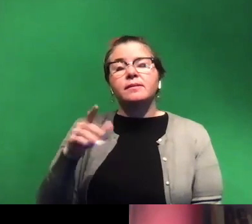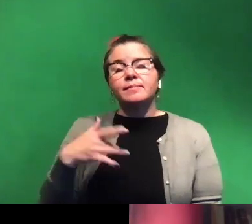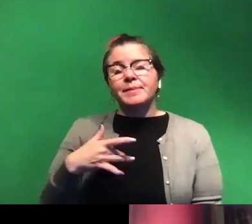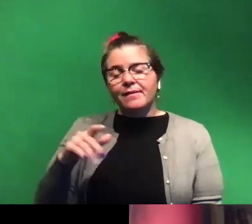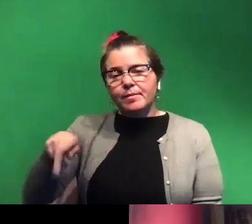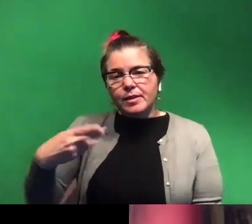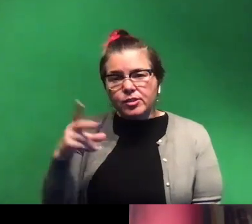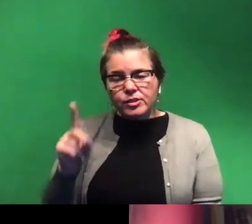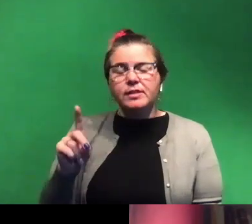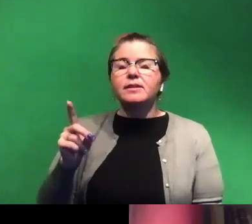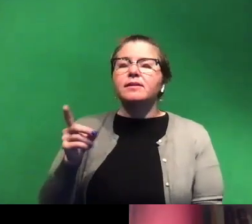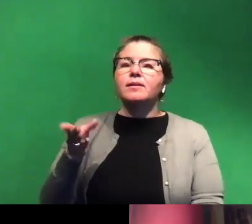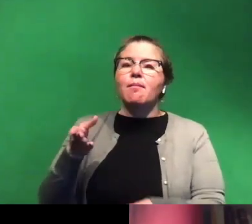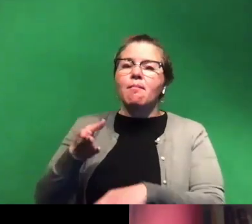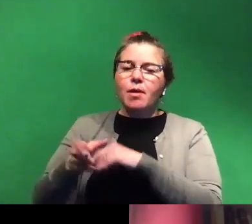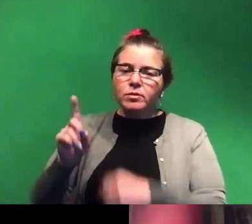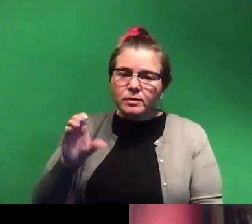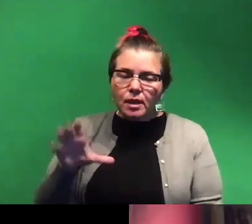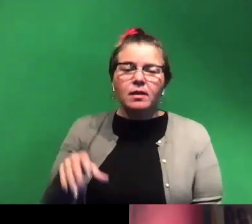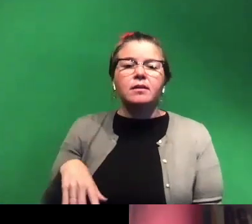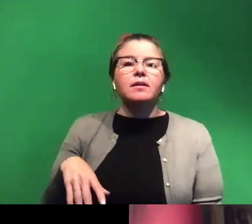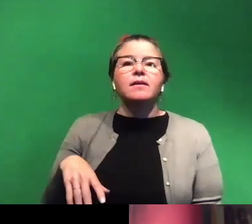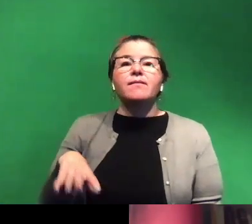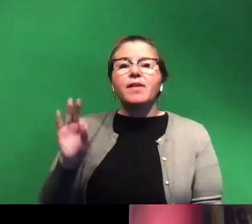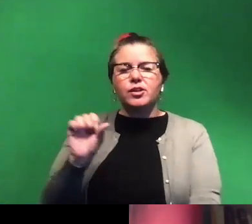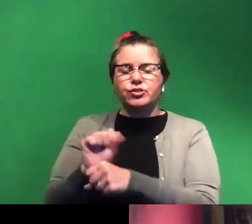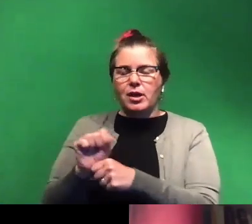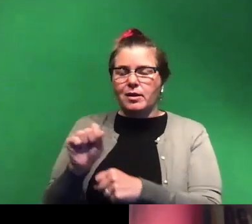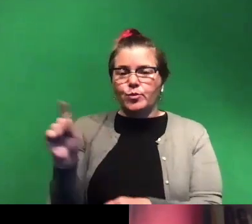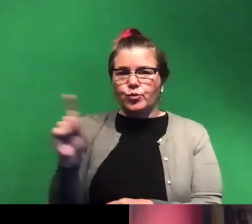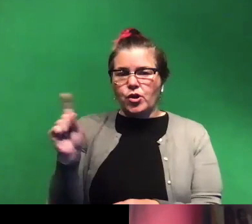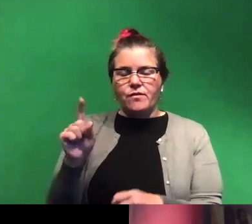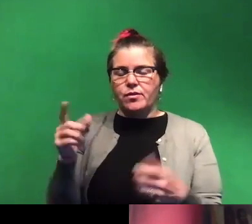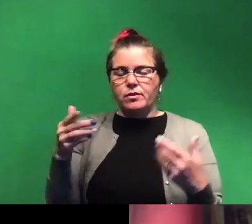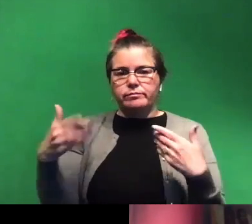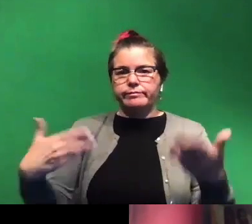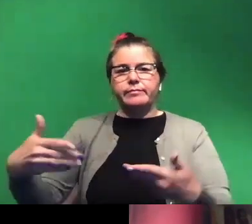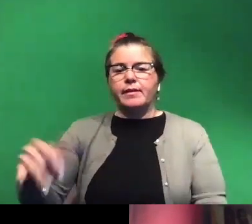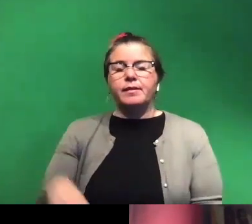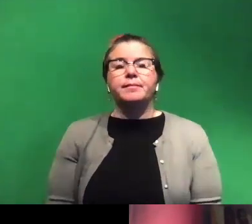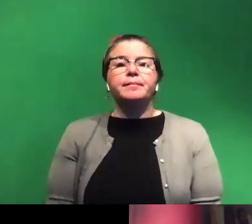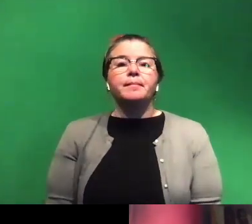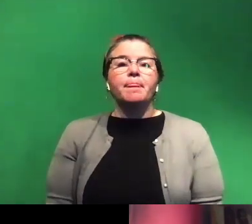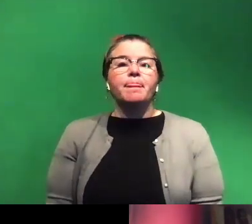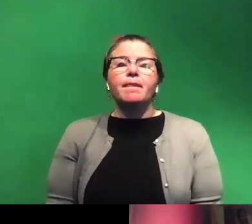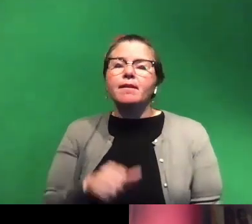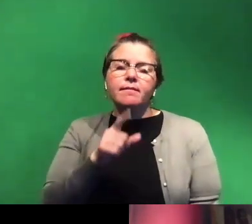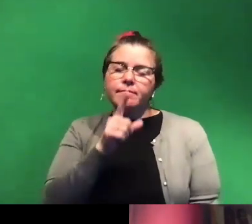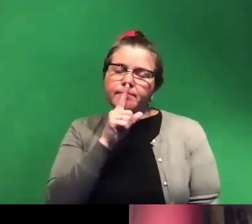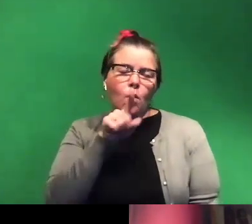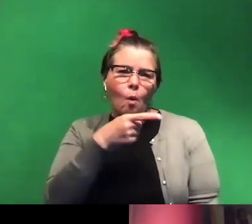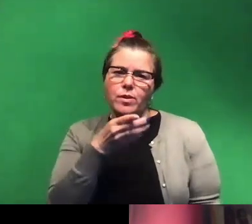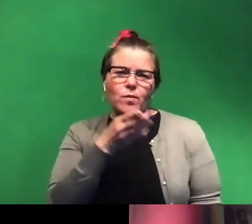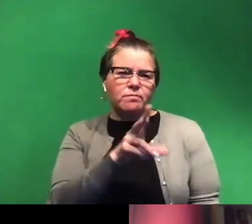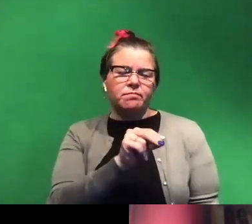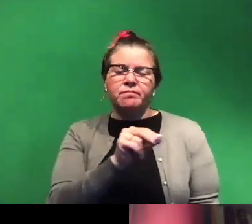likely have to do a postdoc, and then, try and find a job just wherever it is and play that that game. But that's not the only route that there is. There are people,